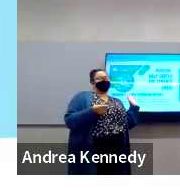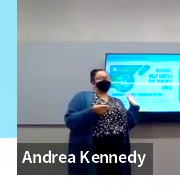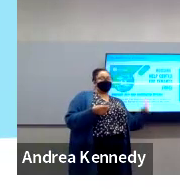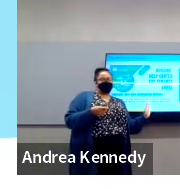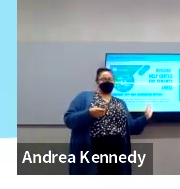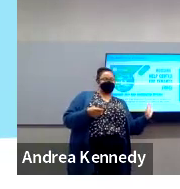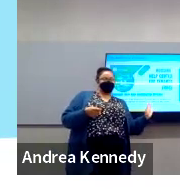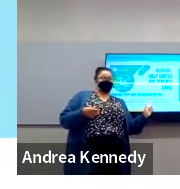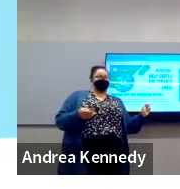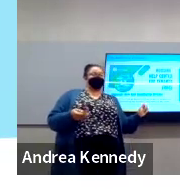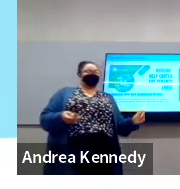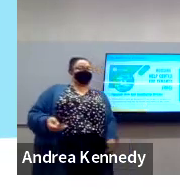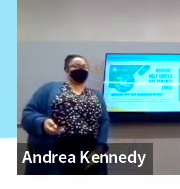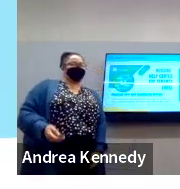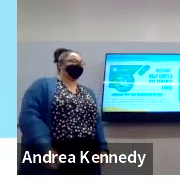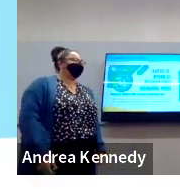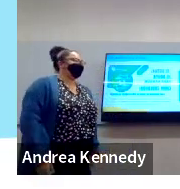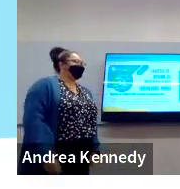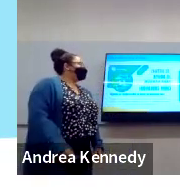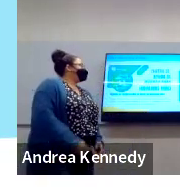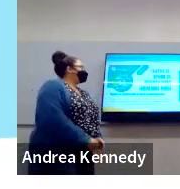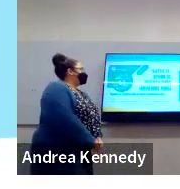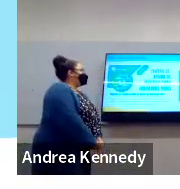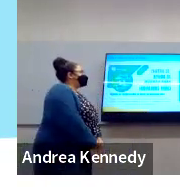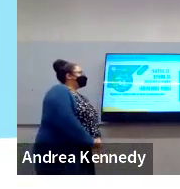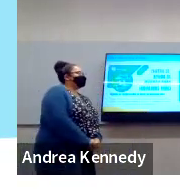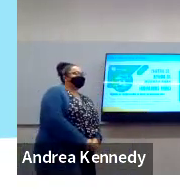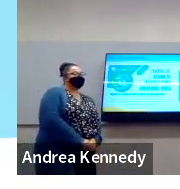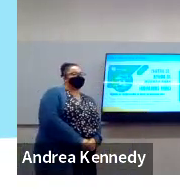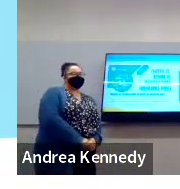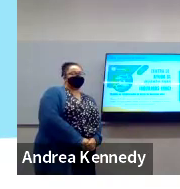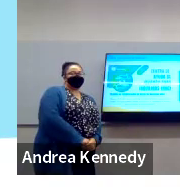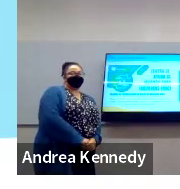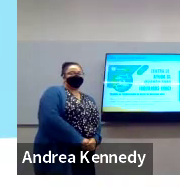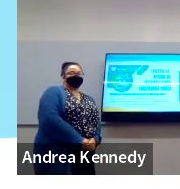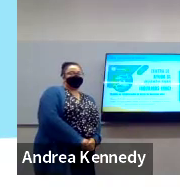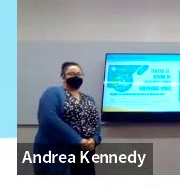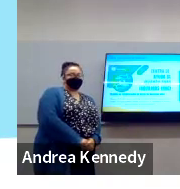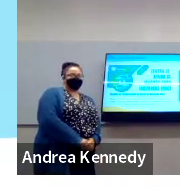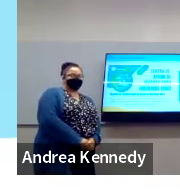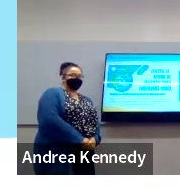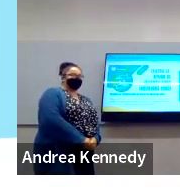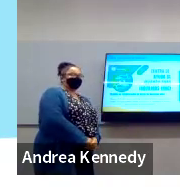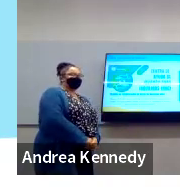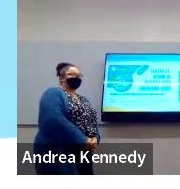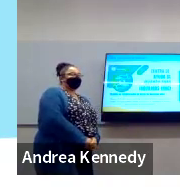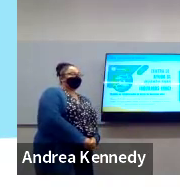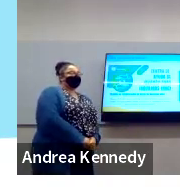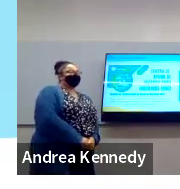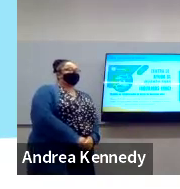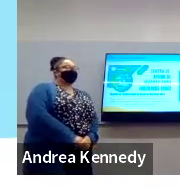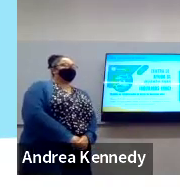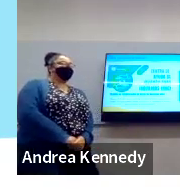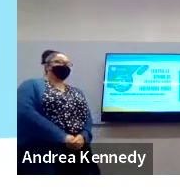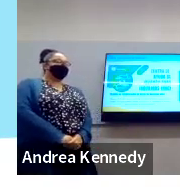is a lot to digest. So, para ayudas adicional, tenemos nuestro centro de ayuda a la